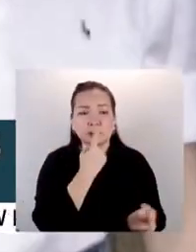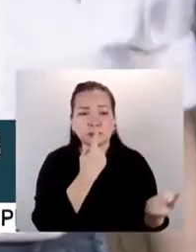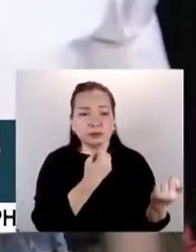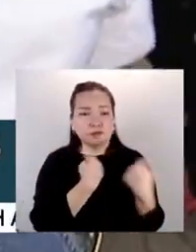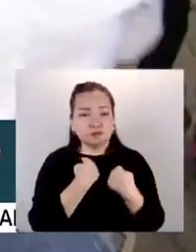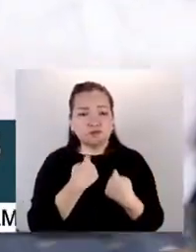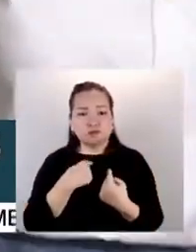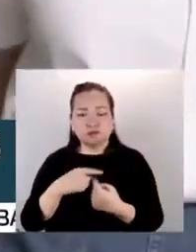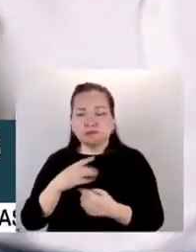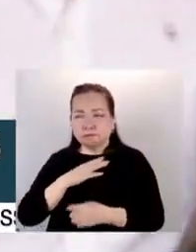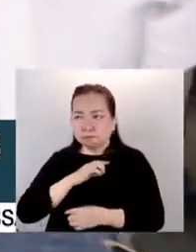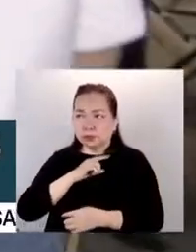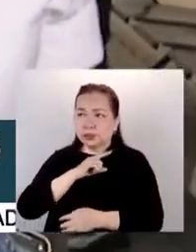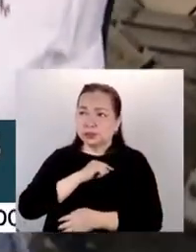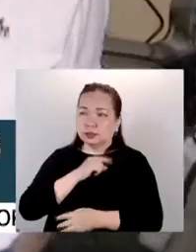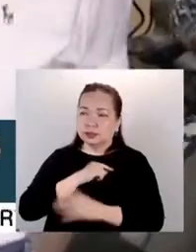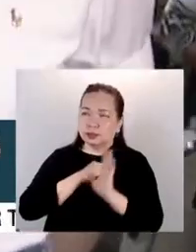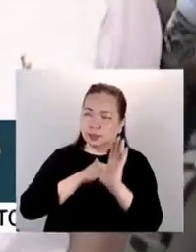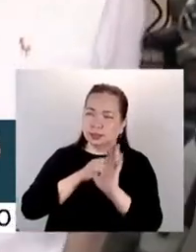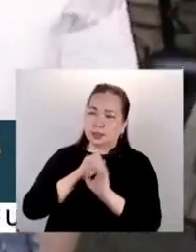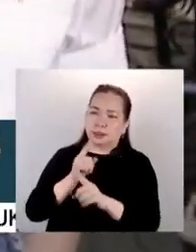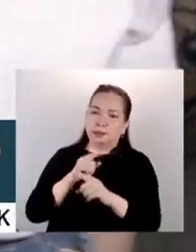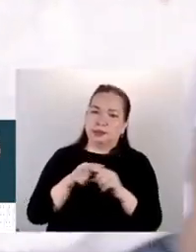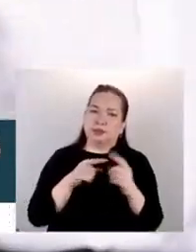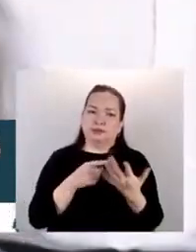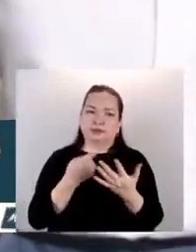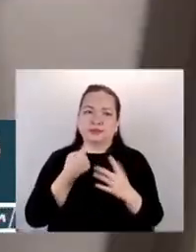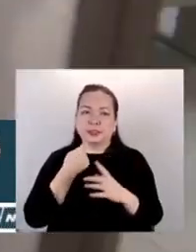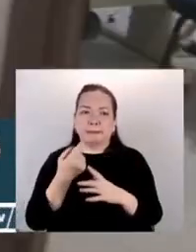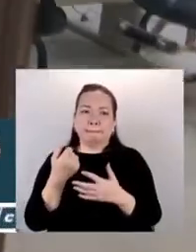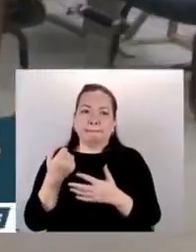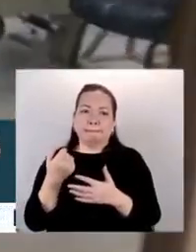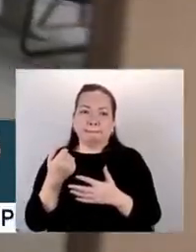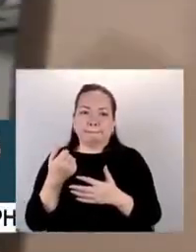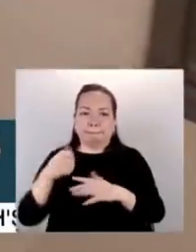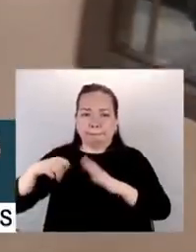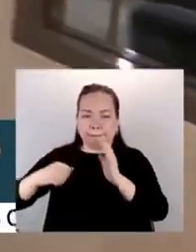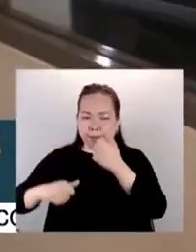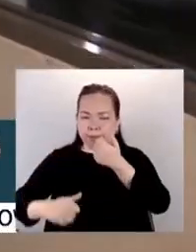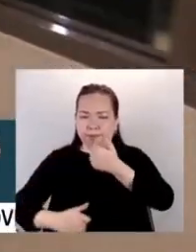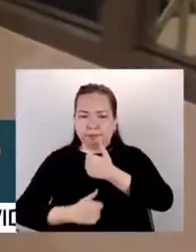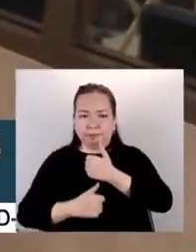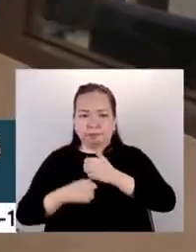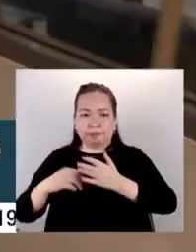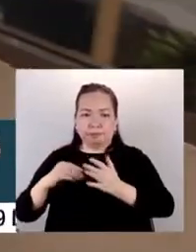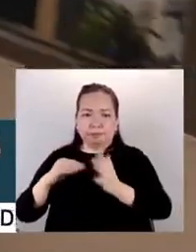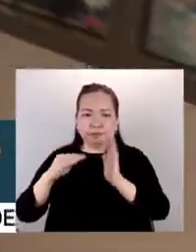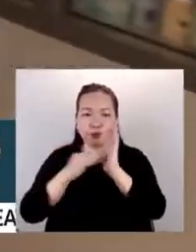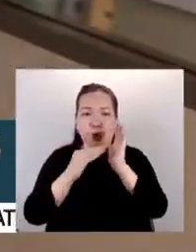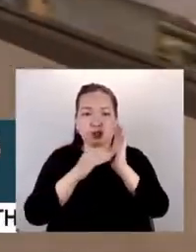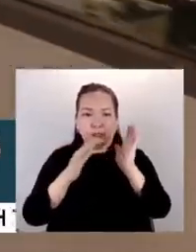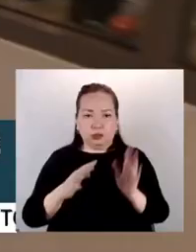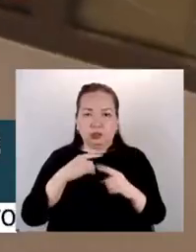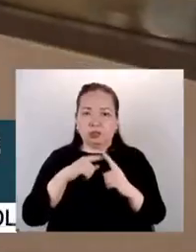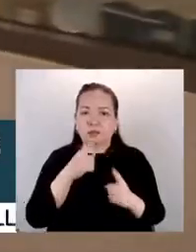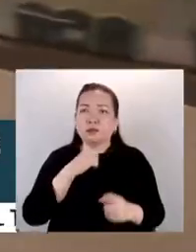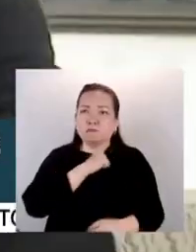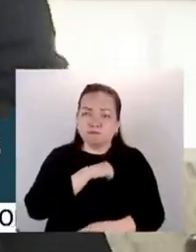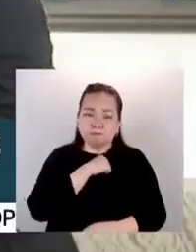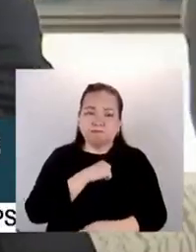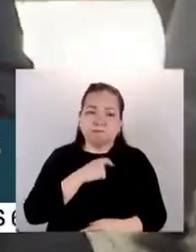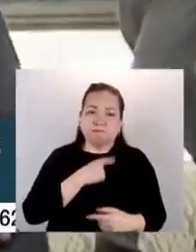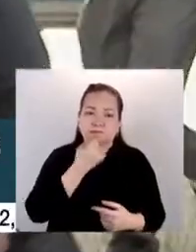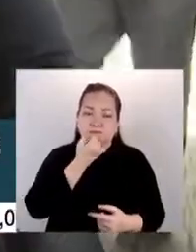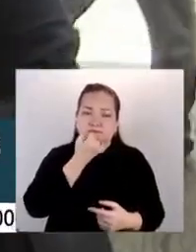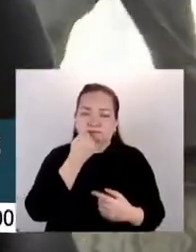to Assistant City Prosecutor Rafael Rodrigo Esguerra. Esguerra also said that Chua apologized for the hassle she caused. Chua refused